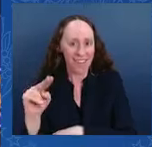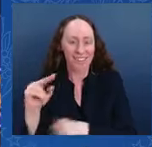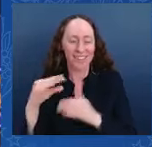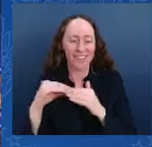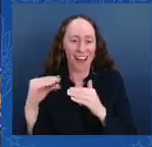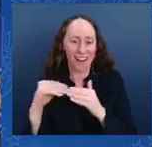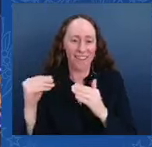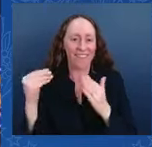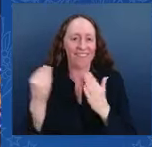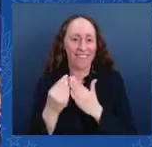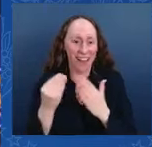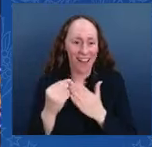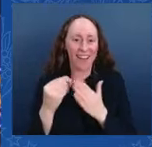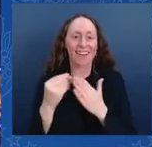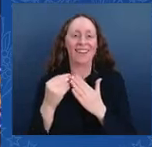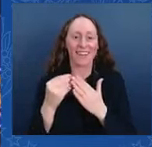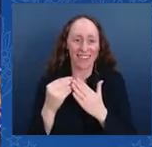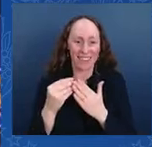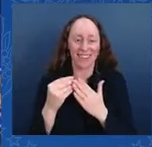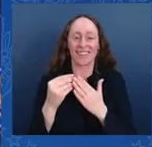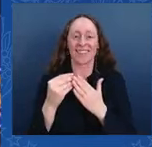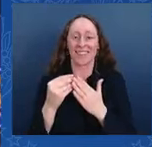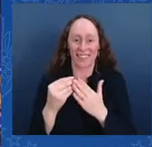Remember the last guy when he was president, he said,